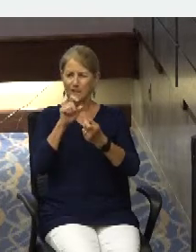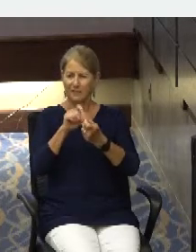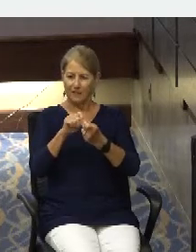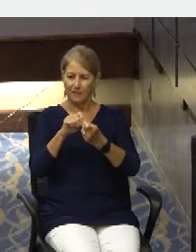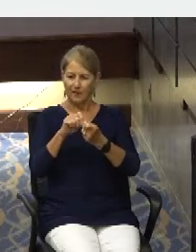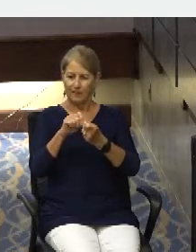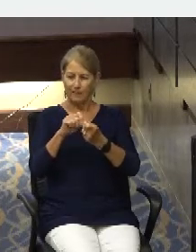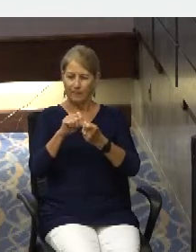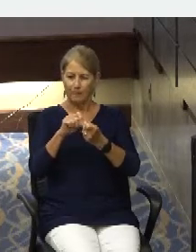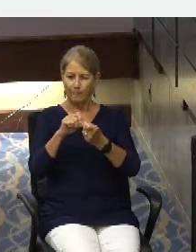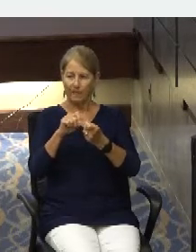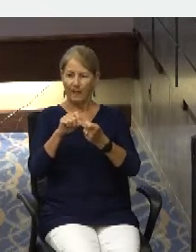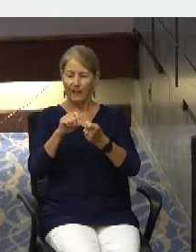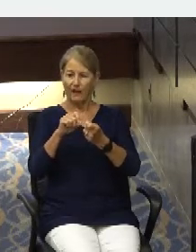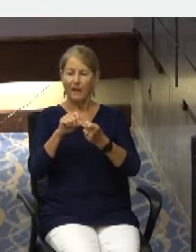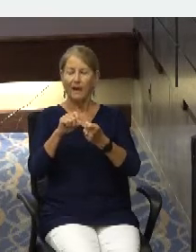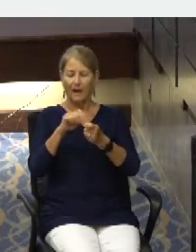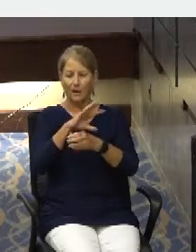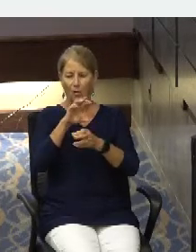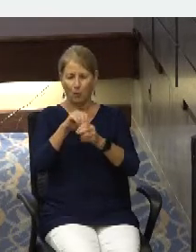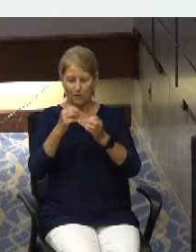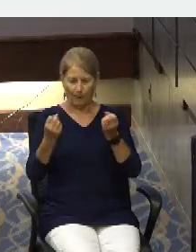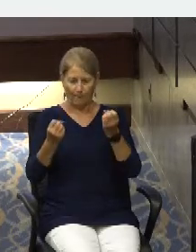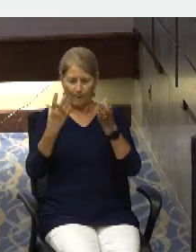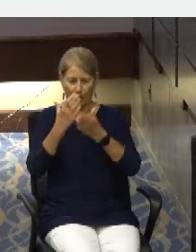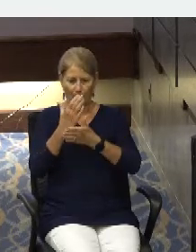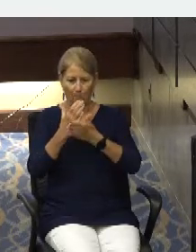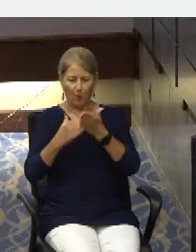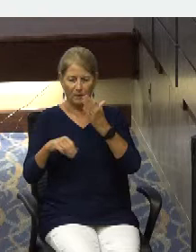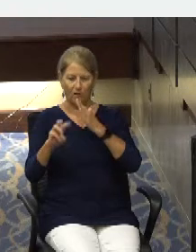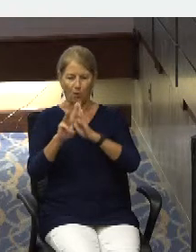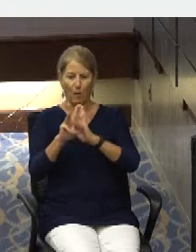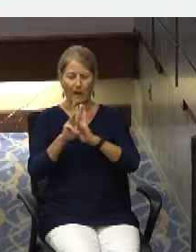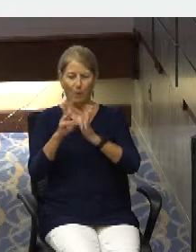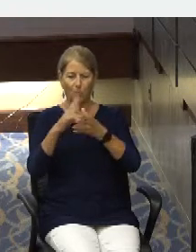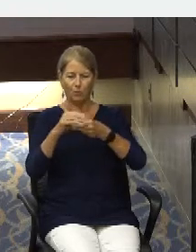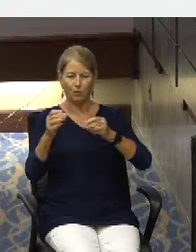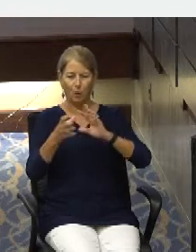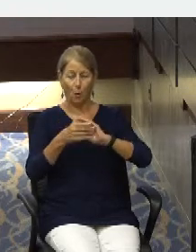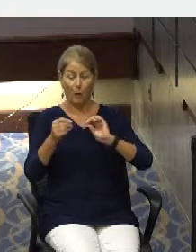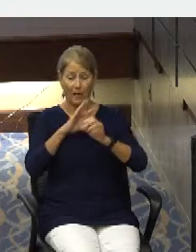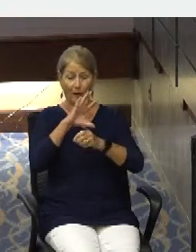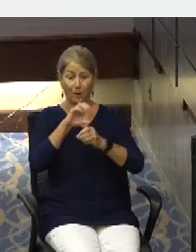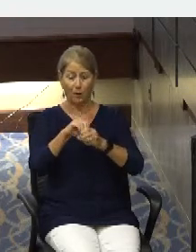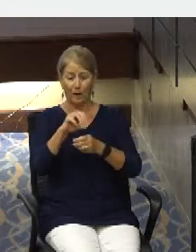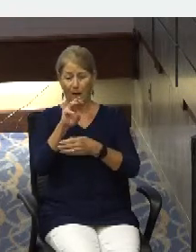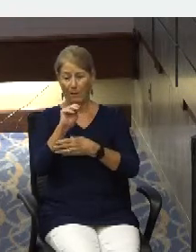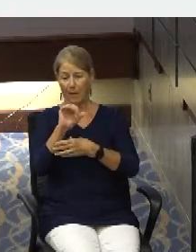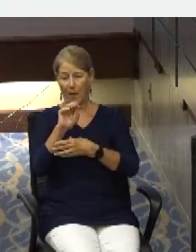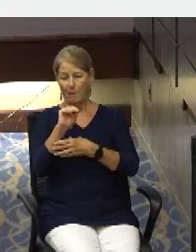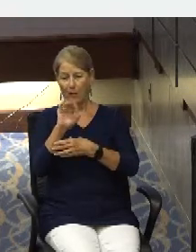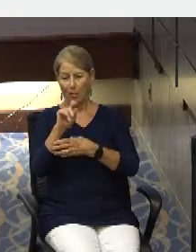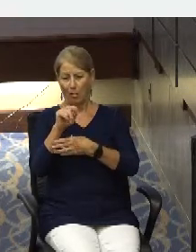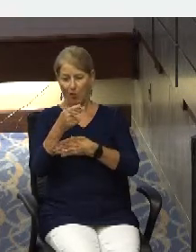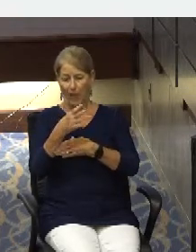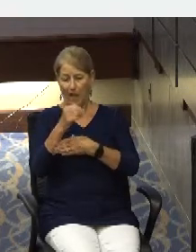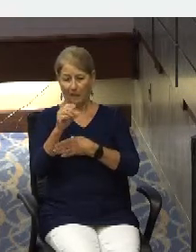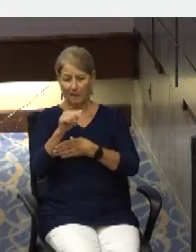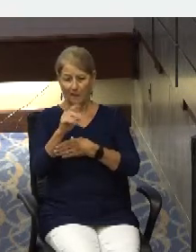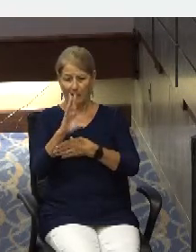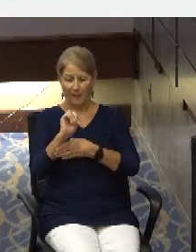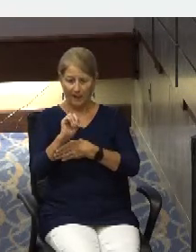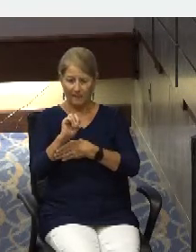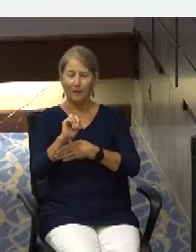Colombian mammoth incorporates many elements of Waco's story, including the mammoth, lace making of early European